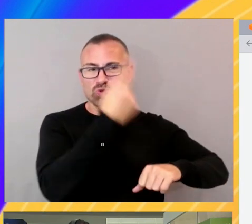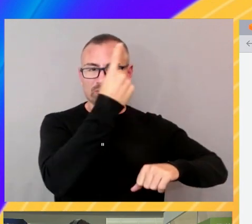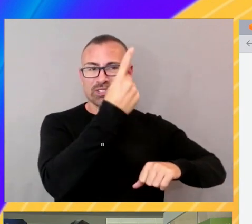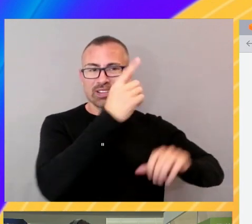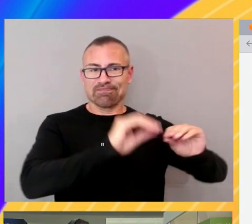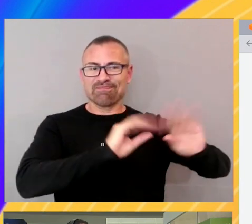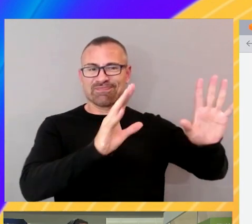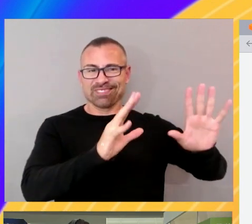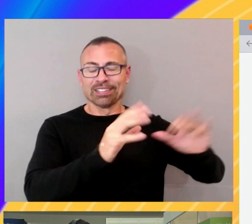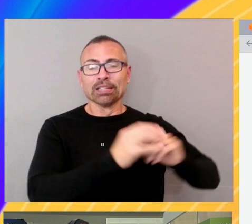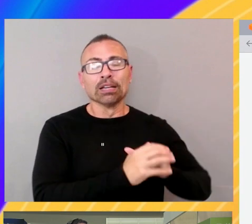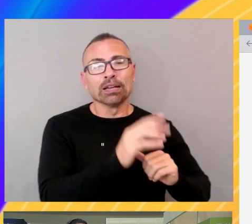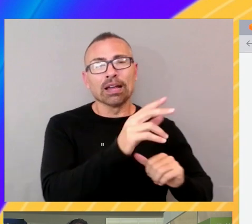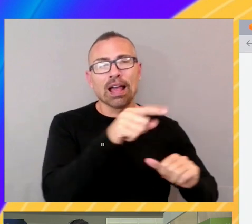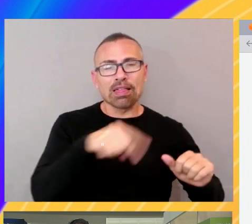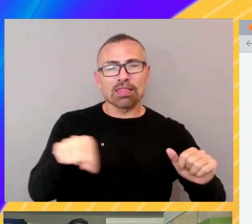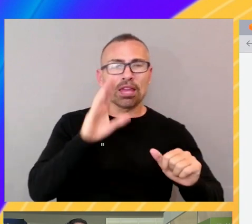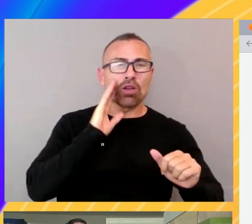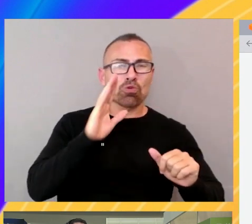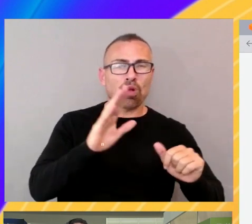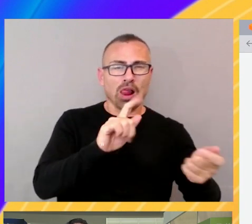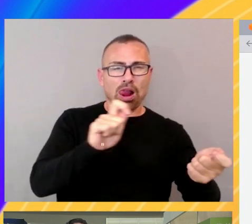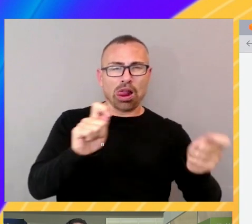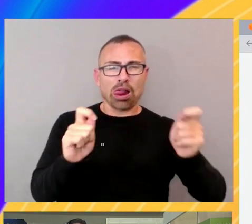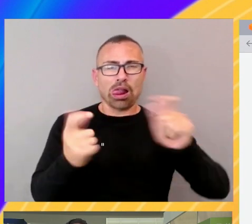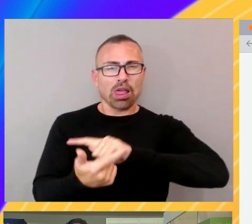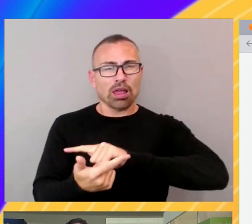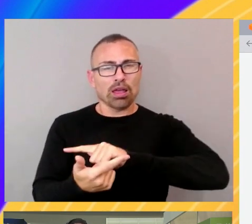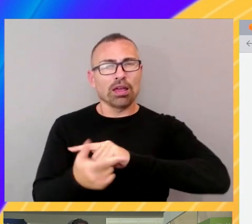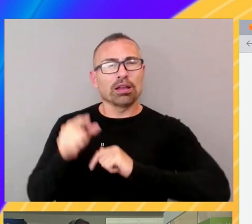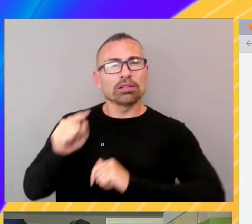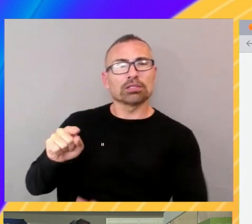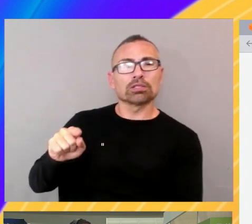out the code for you. So we do have a specific challenge on